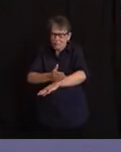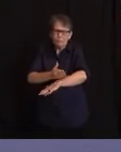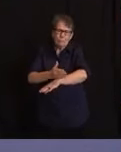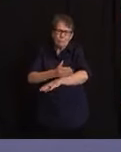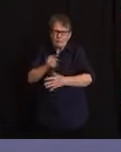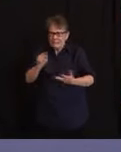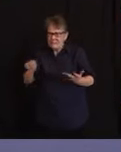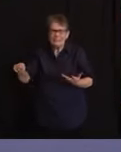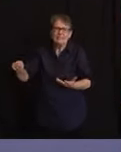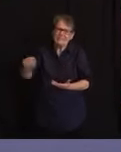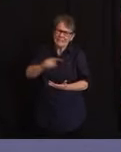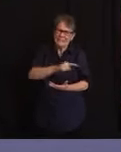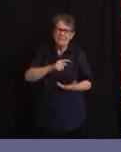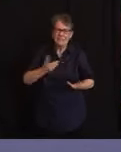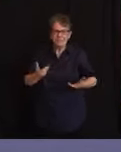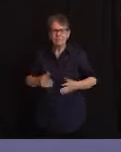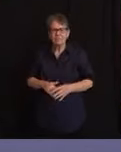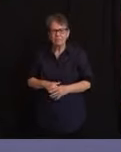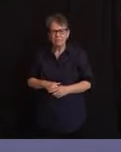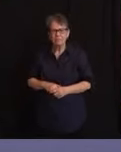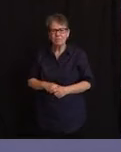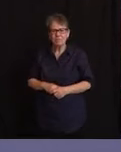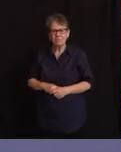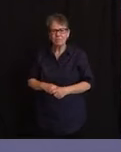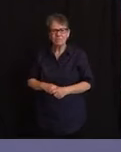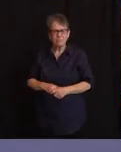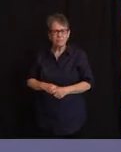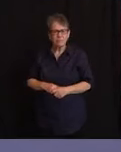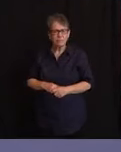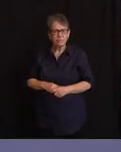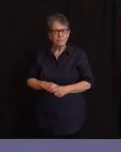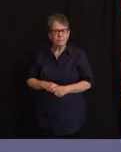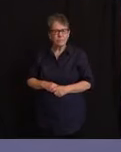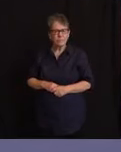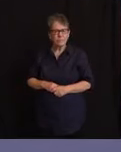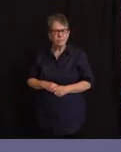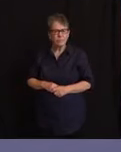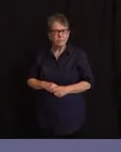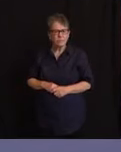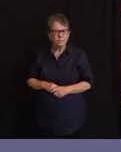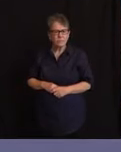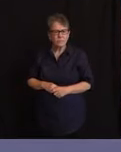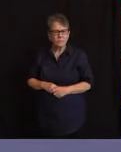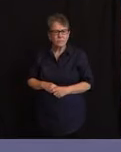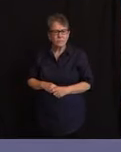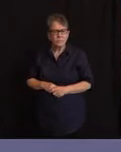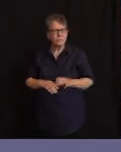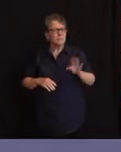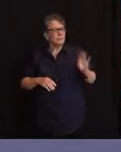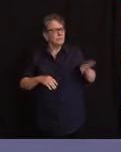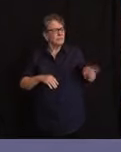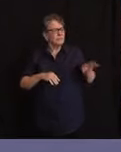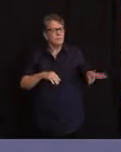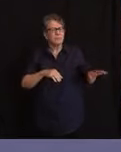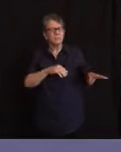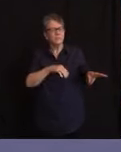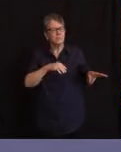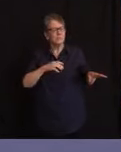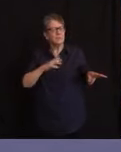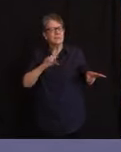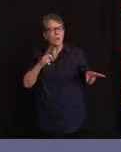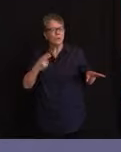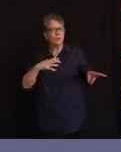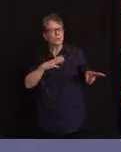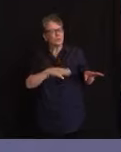Judy, do you want to hit first the Matt's questions on nursing home violations, if any, as well as psychiatric and